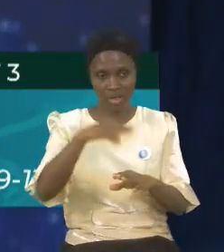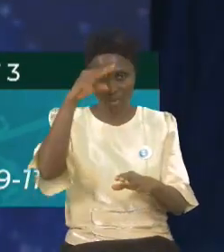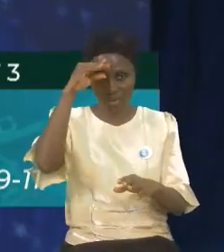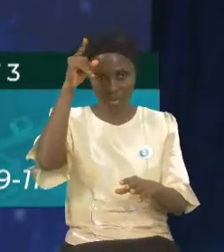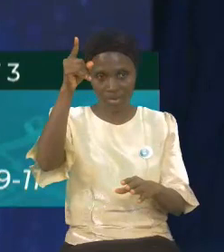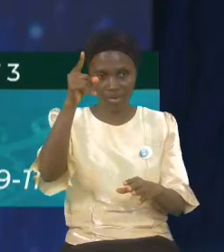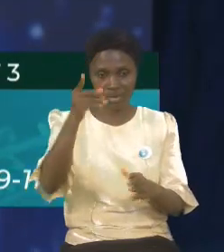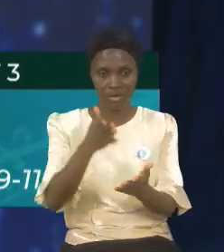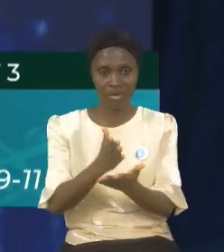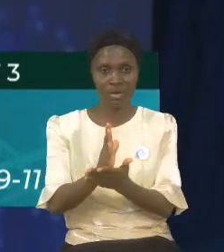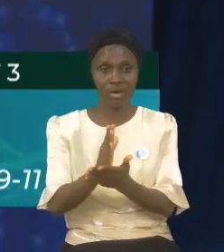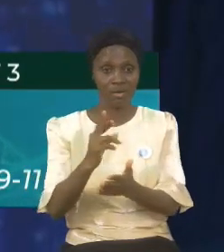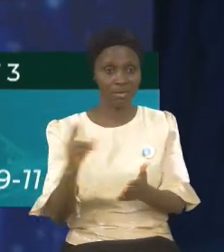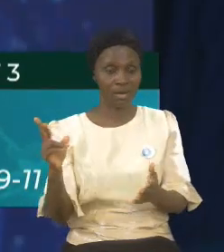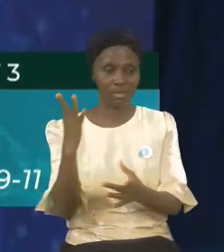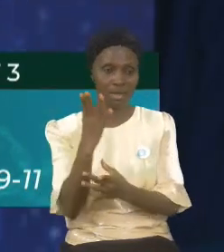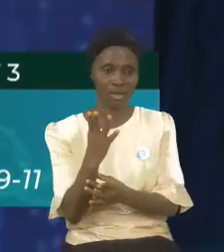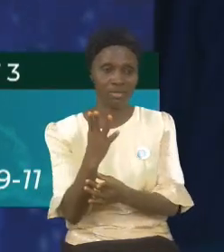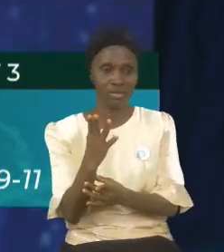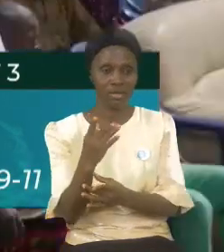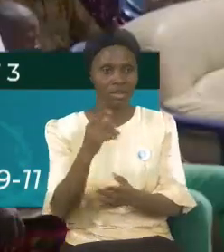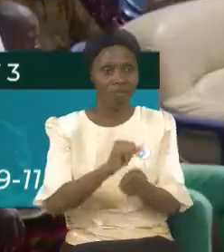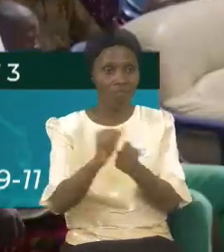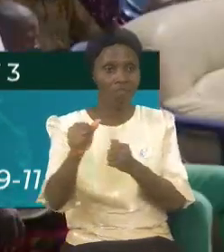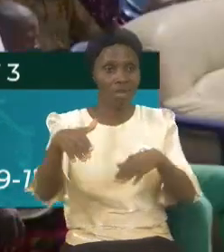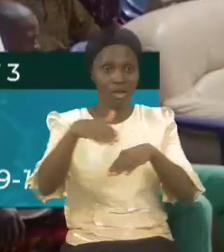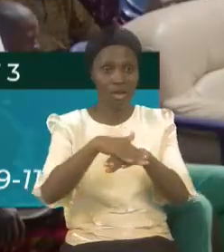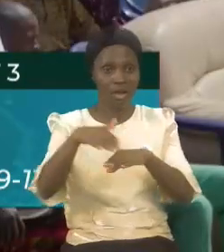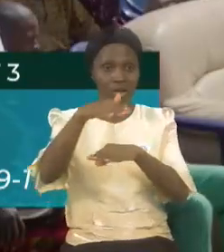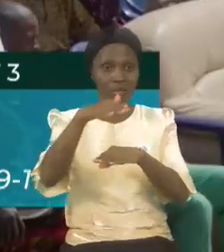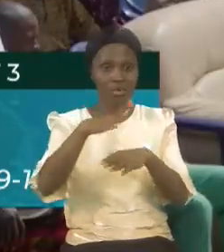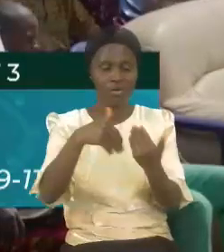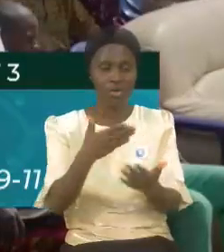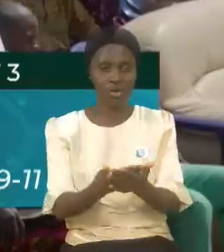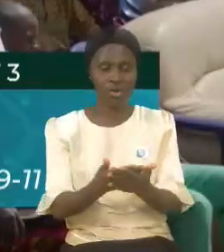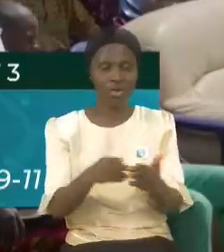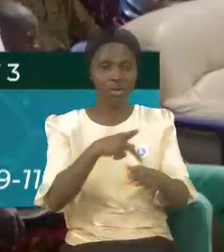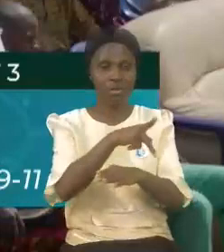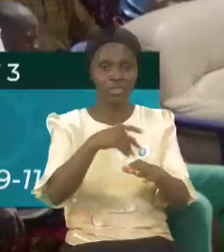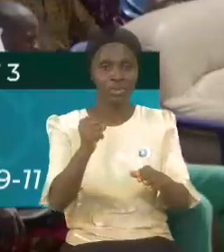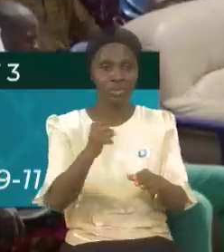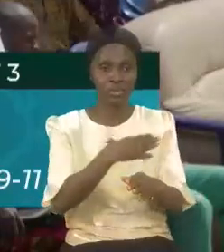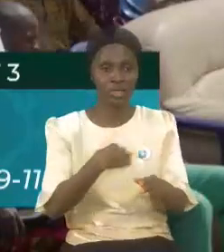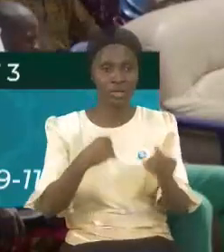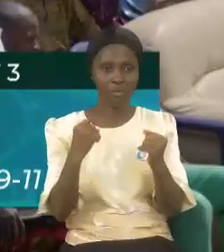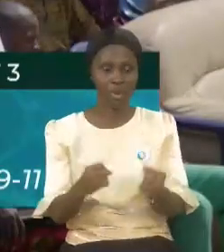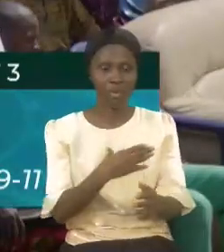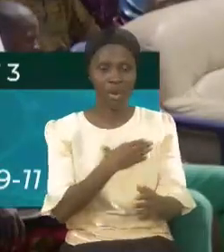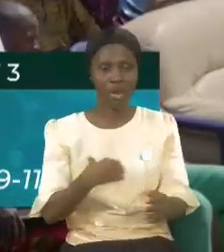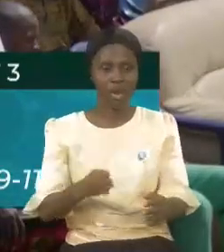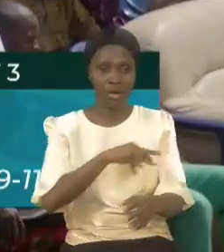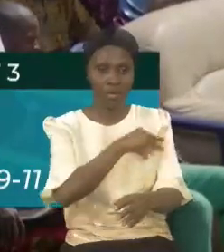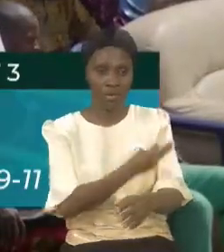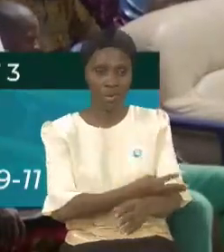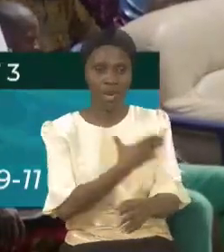says, far above all principality and power and might and dominion and